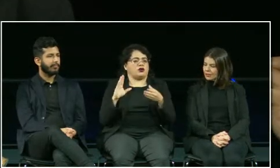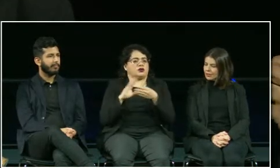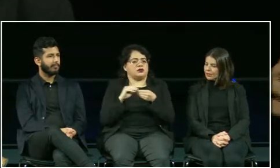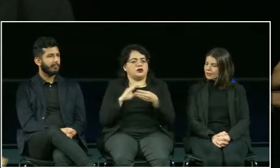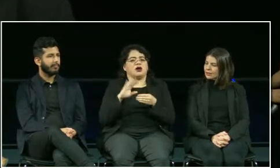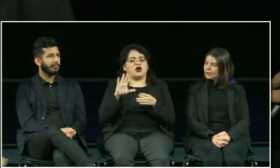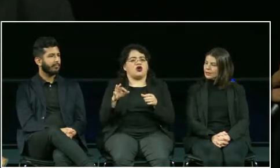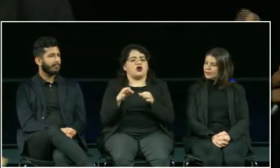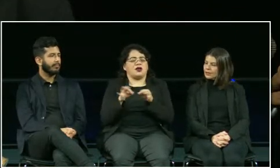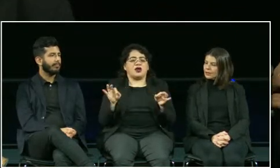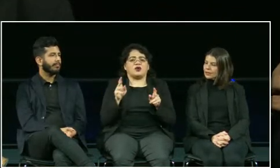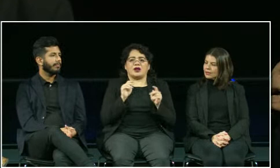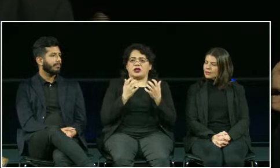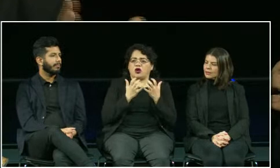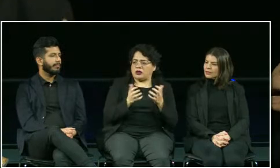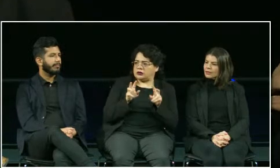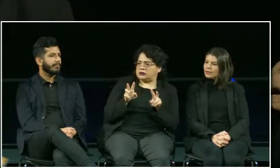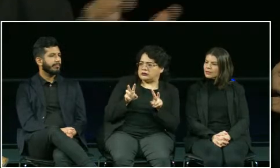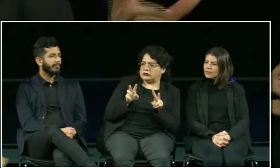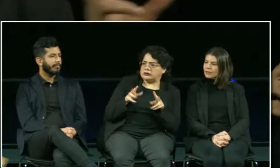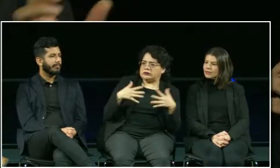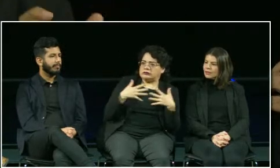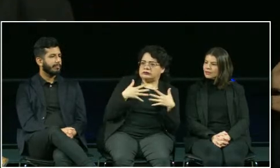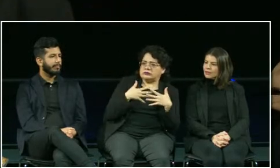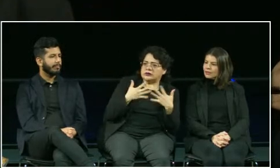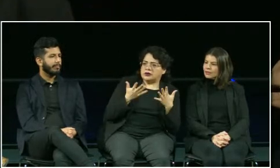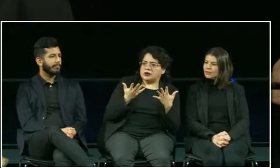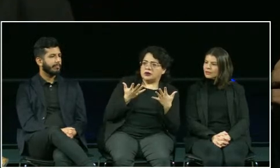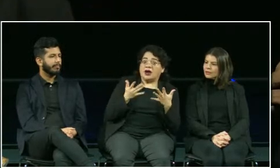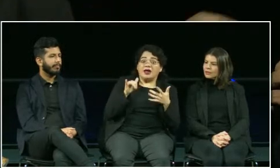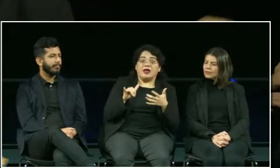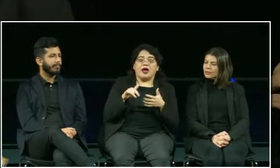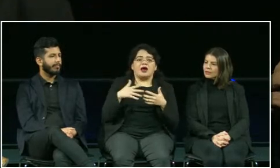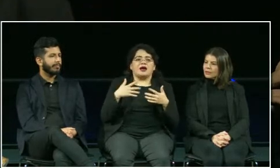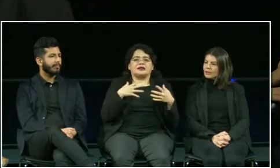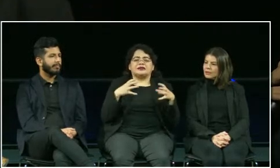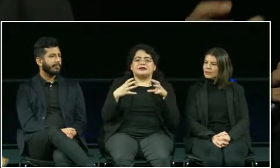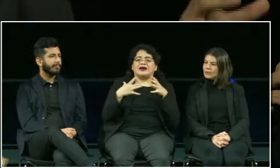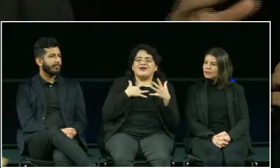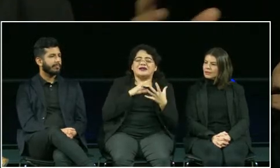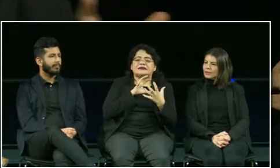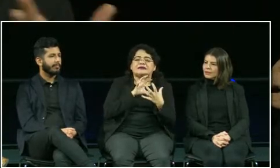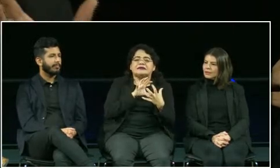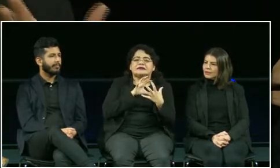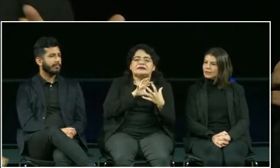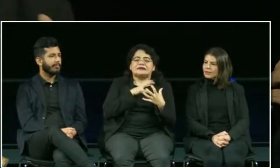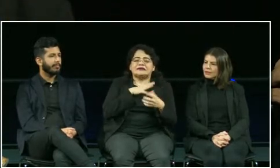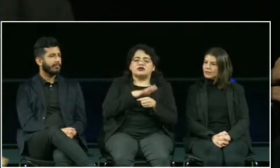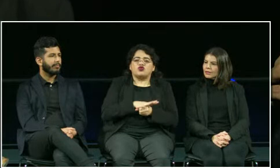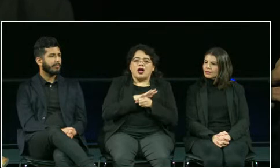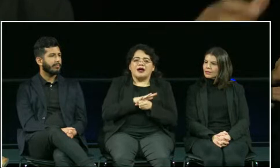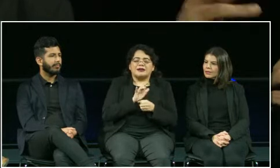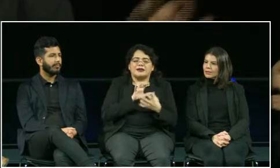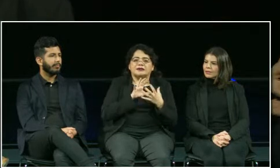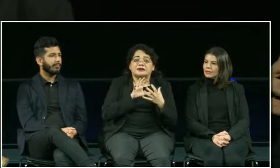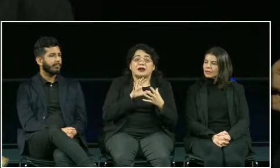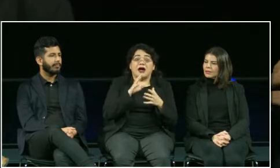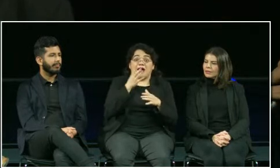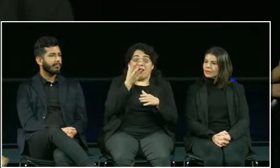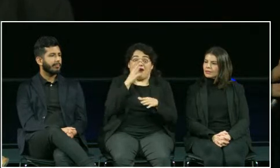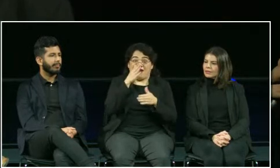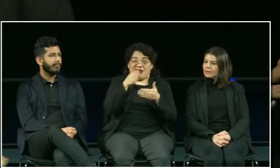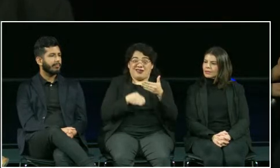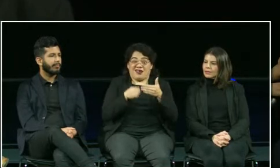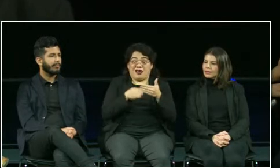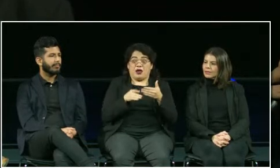scared. So that was to create this tension till the end. And at the end, when she's going away, normally